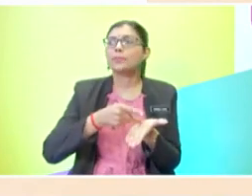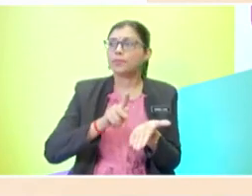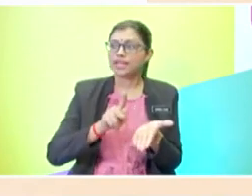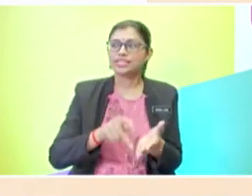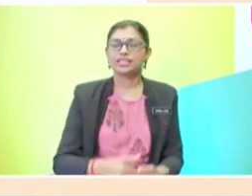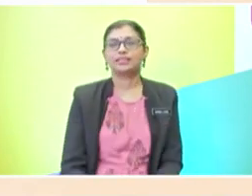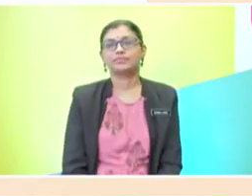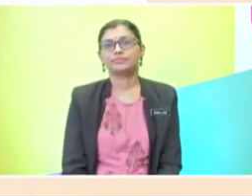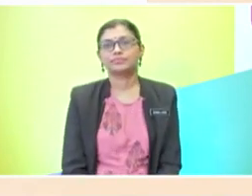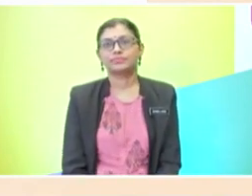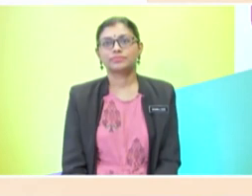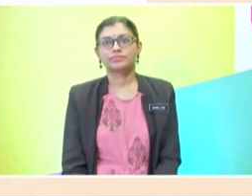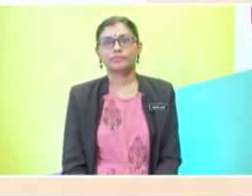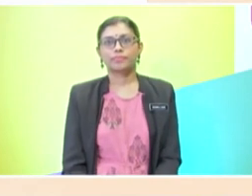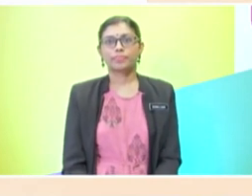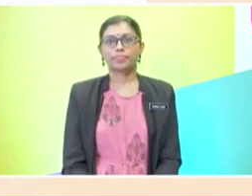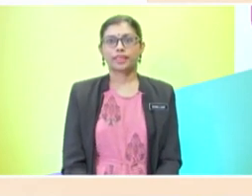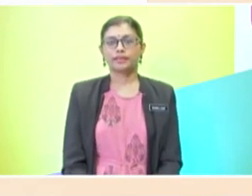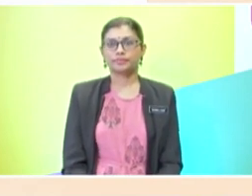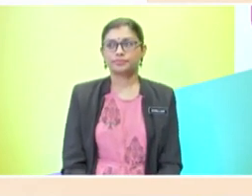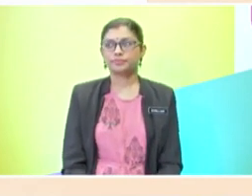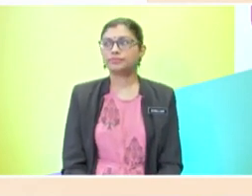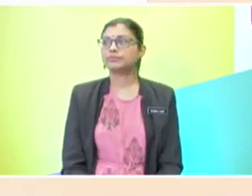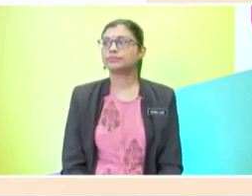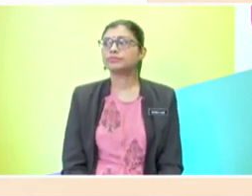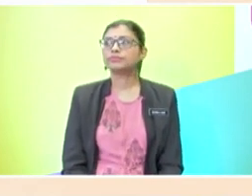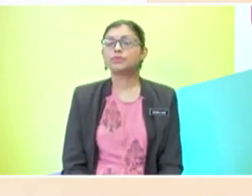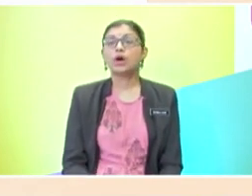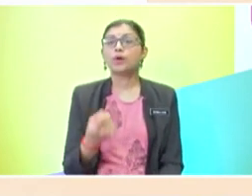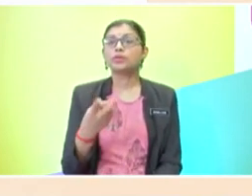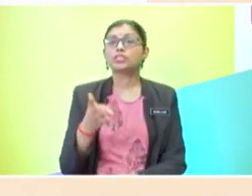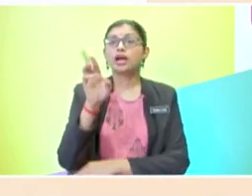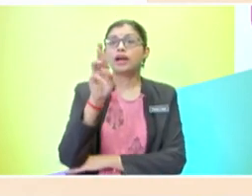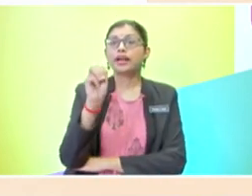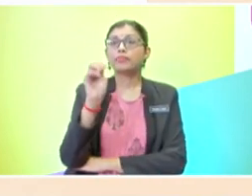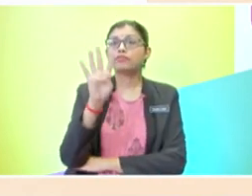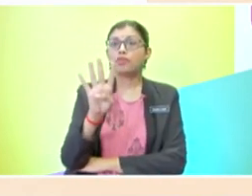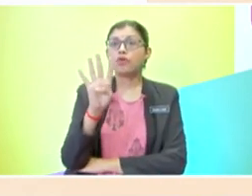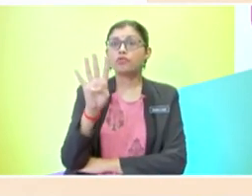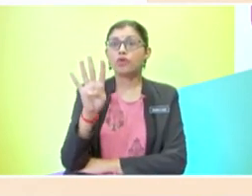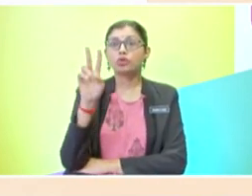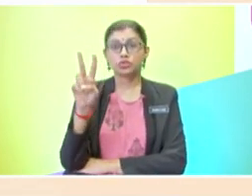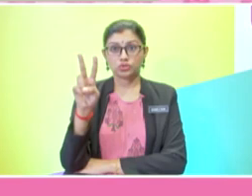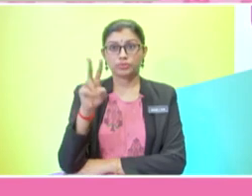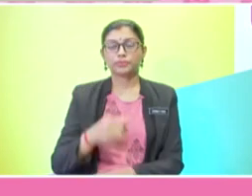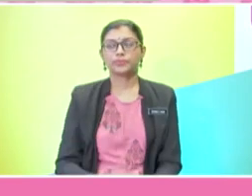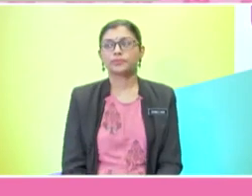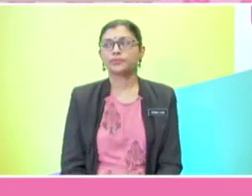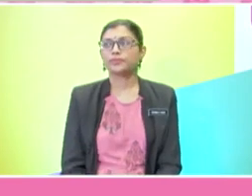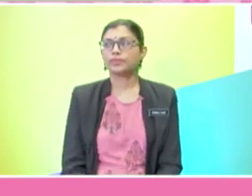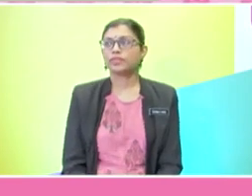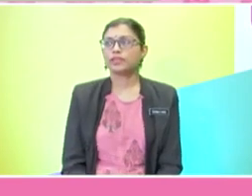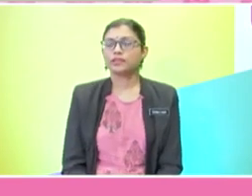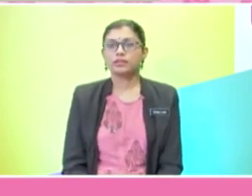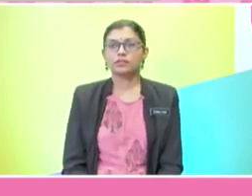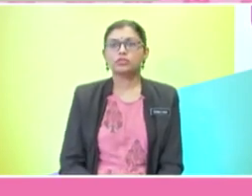442. Okay? Sorry, 44. Right, 44. Okay, 44 ringgit. Yes. Okay. Next.